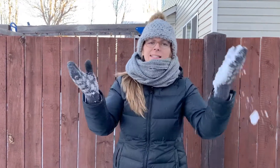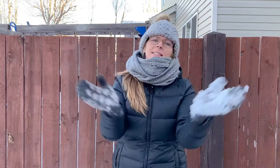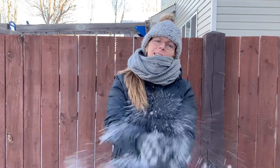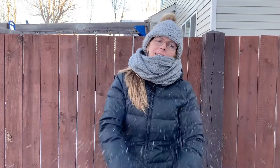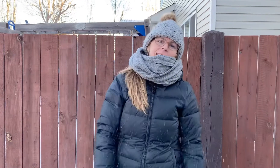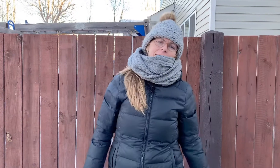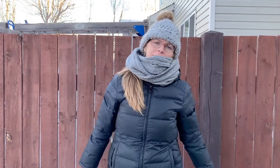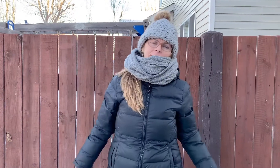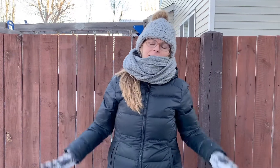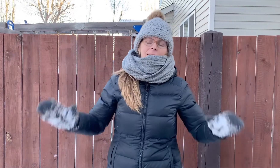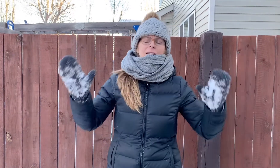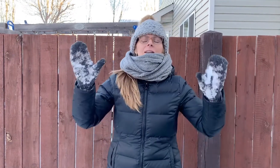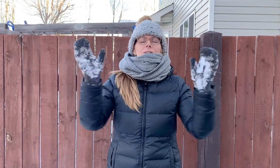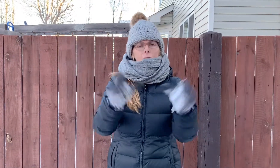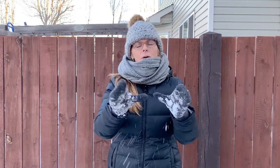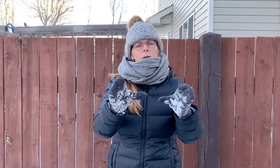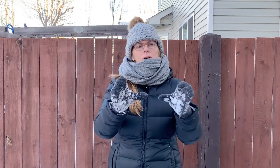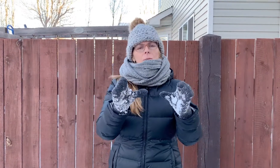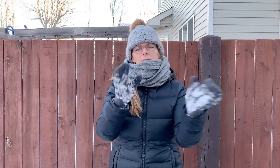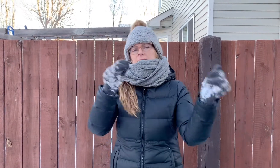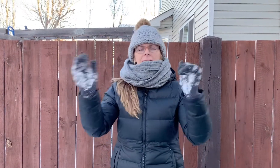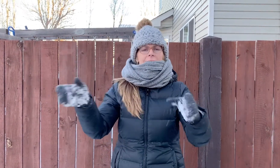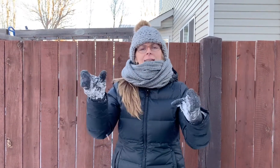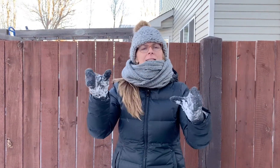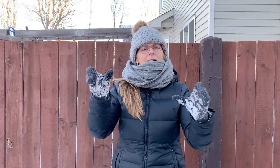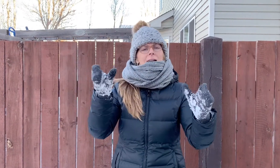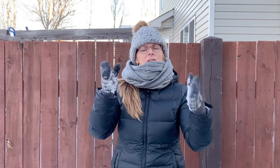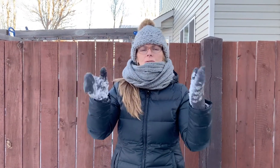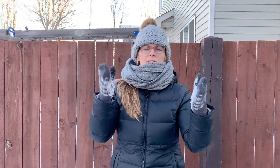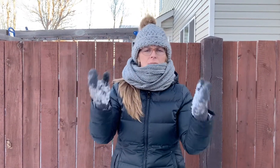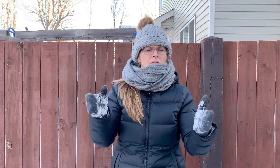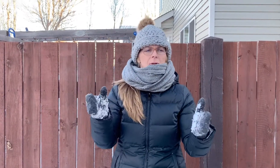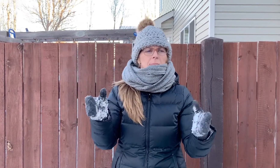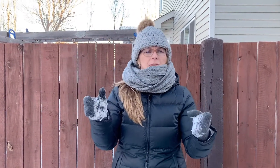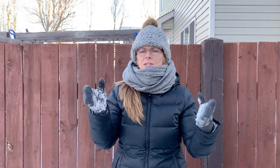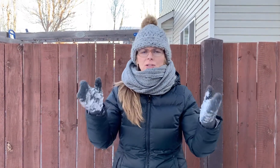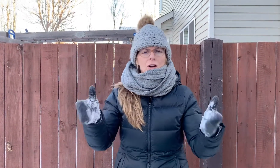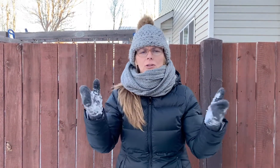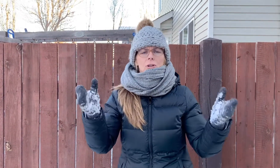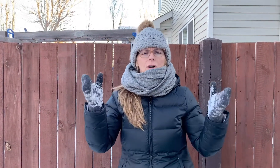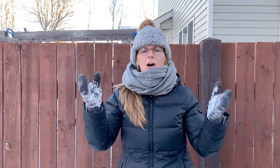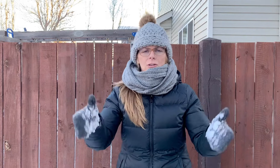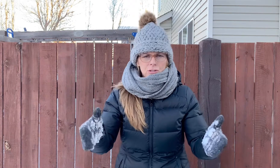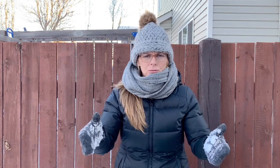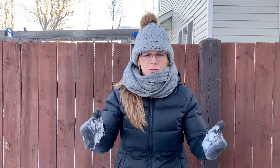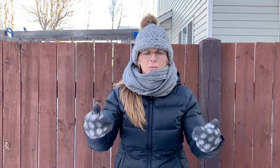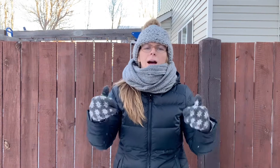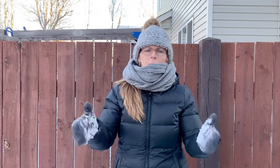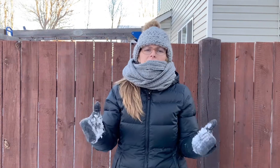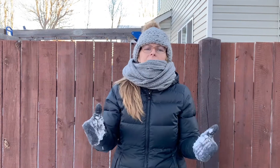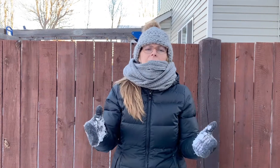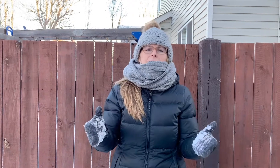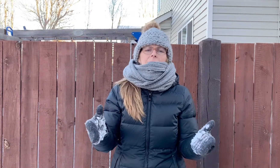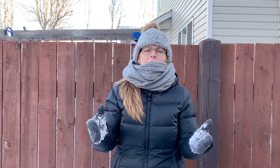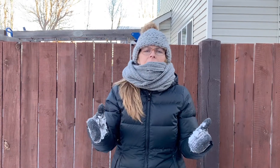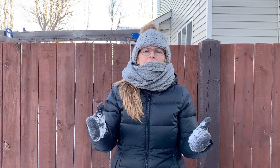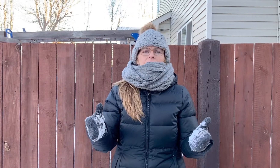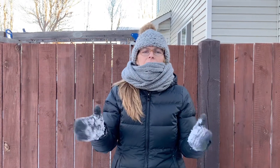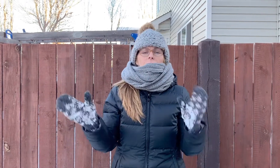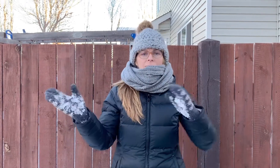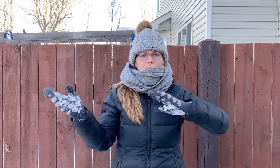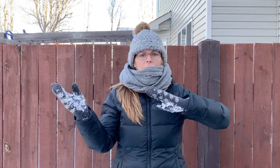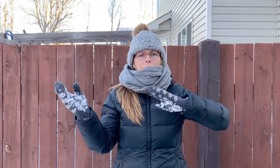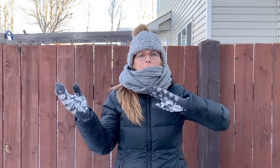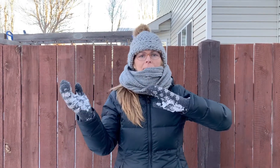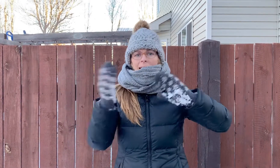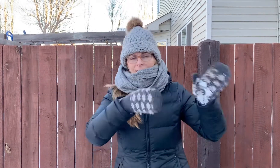isn't sticky enough. So, we're gonna take it inside and do some movement, but the song you can also do outside. So